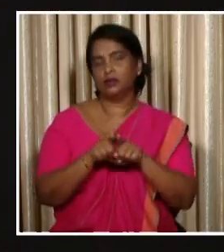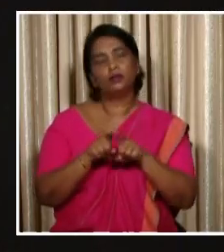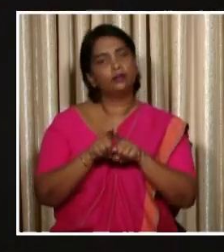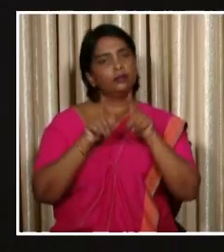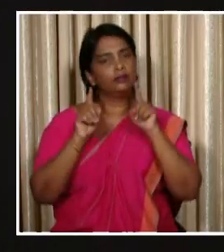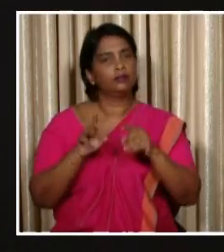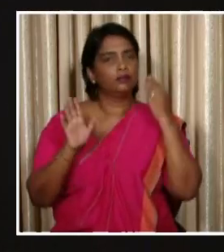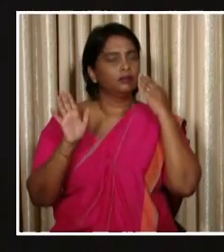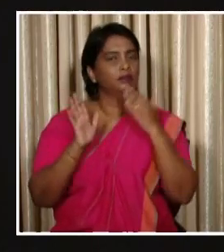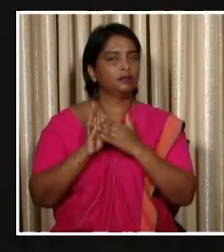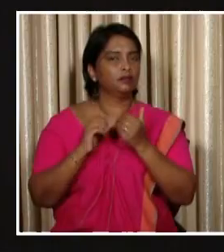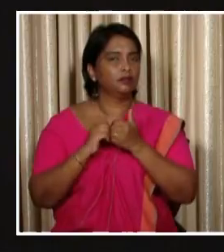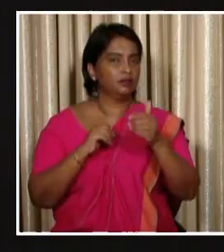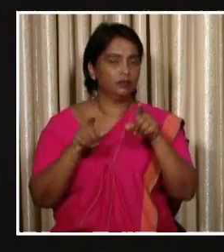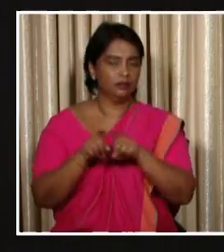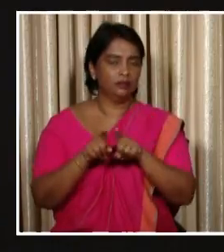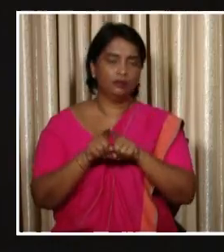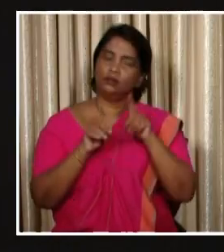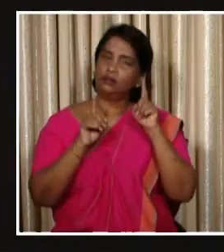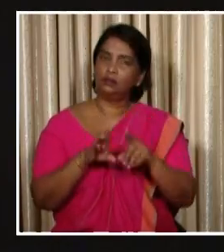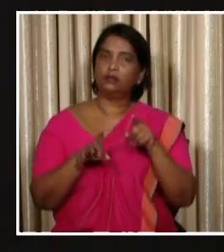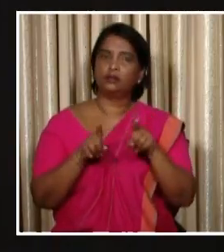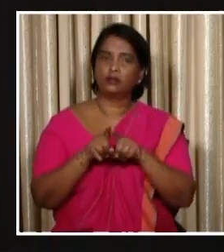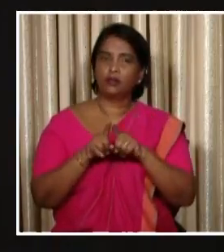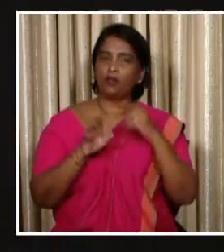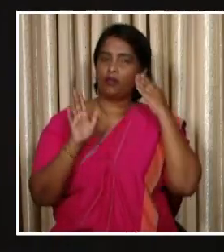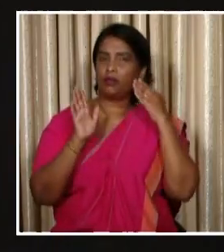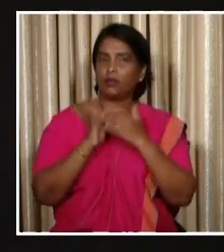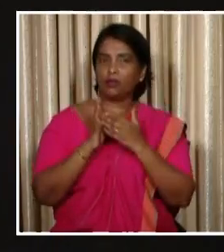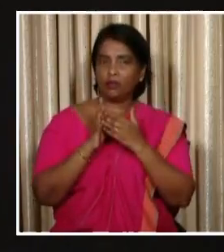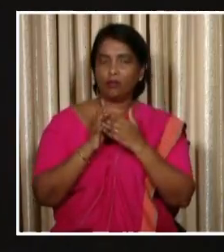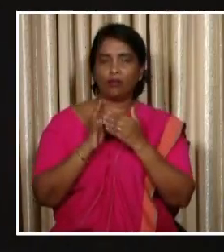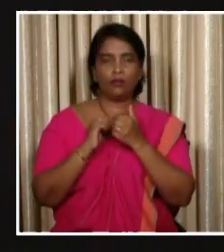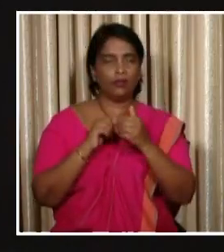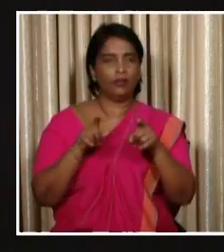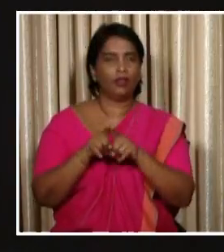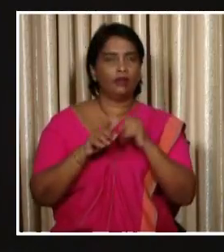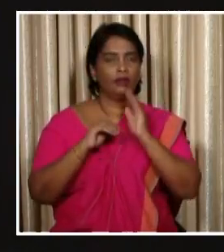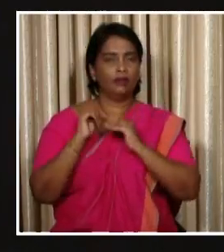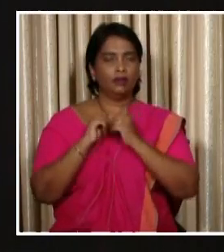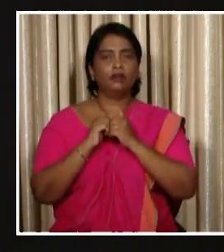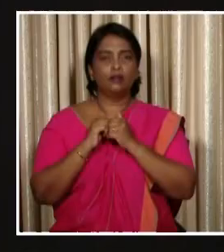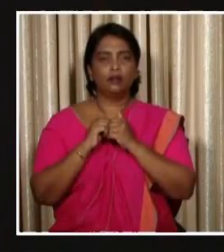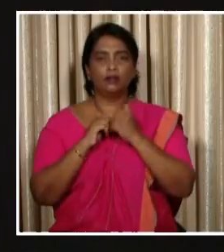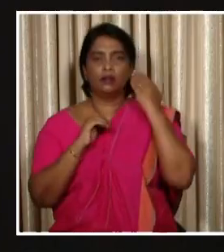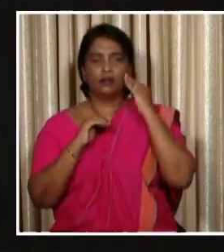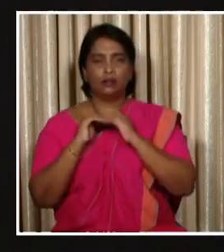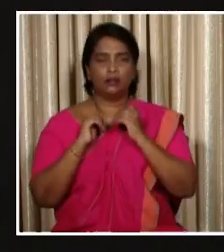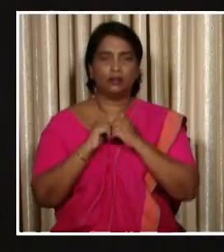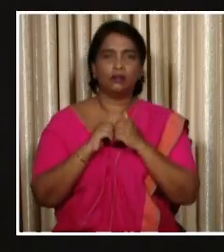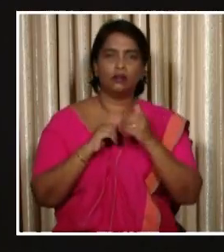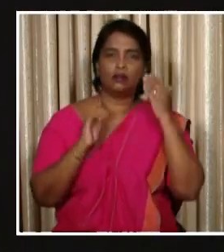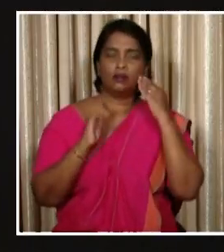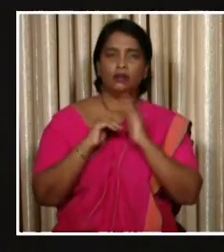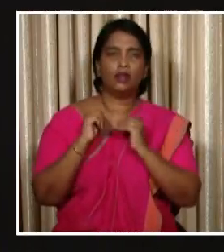we have. As a result of our efforts, Sri Lanka has been identified as a place safest for solo travelers